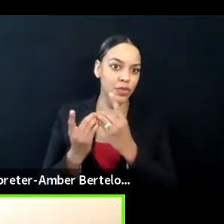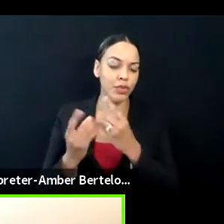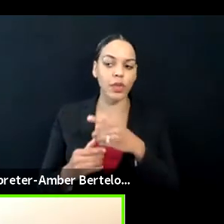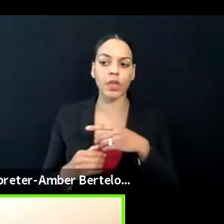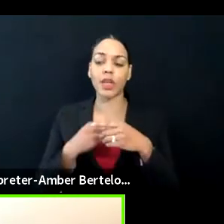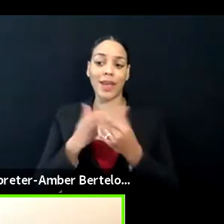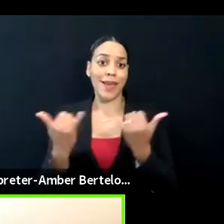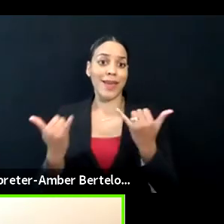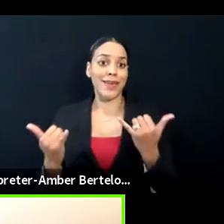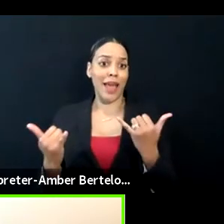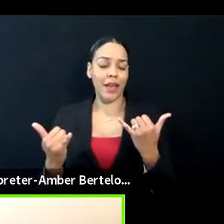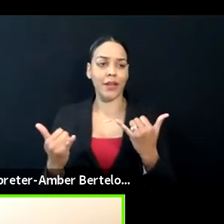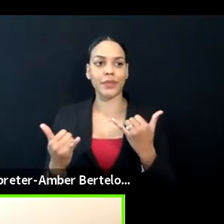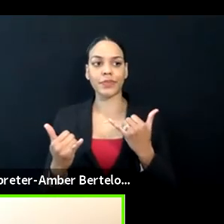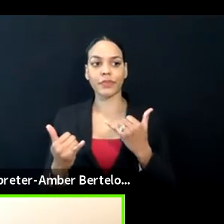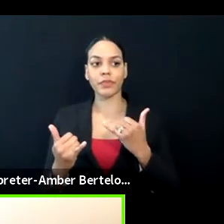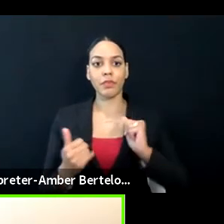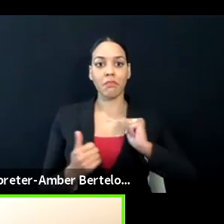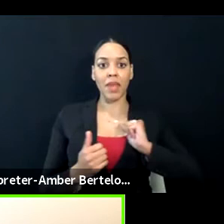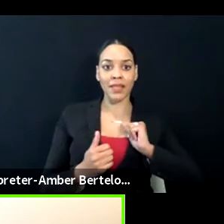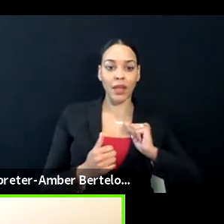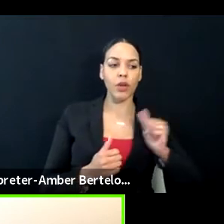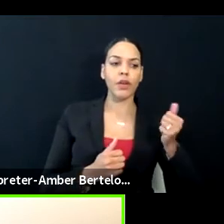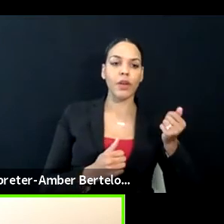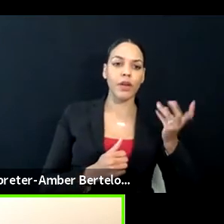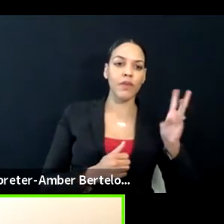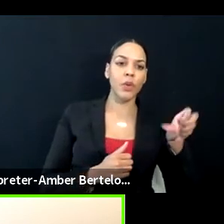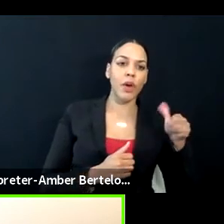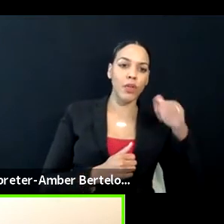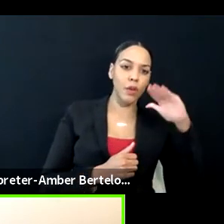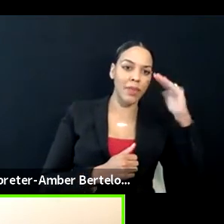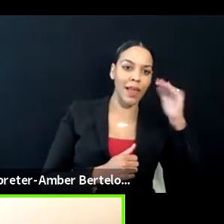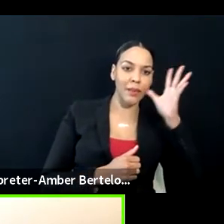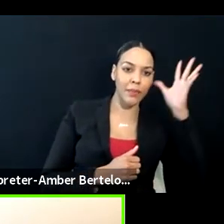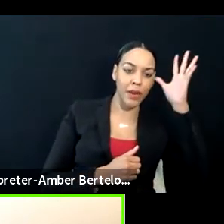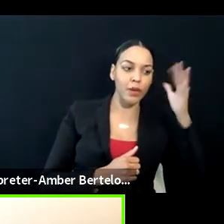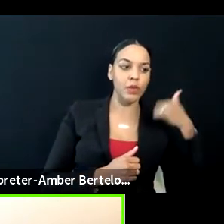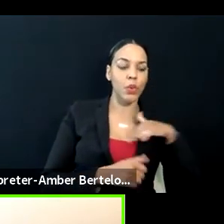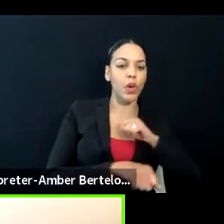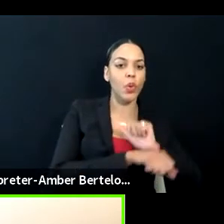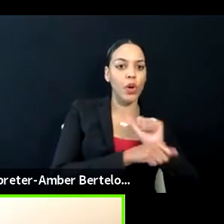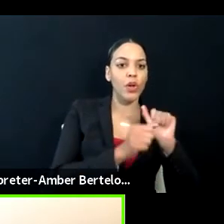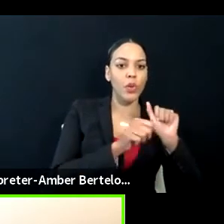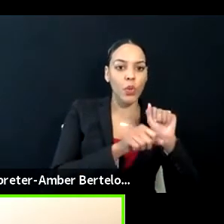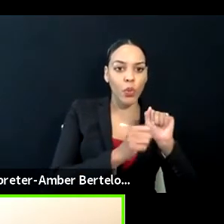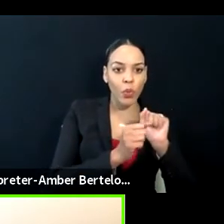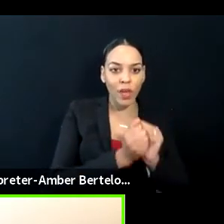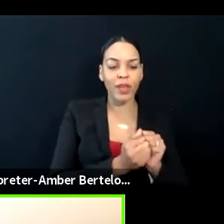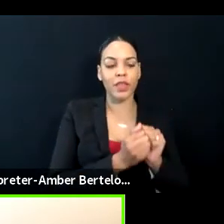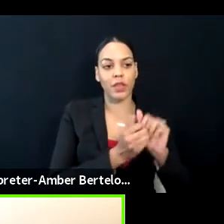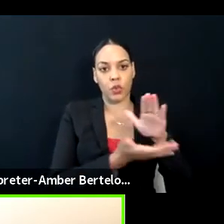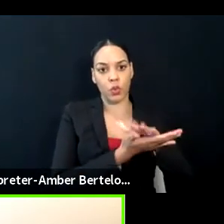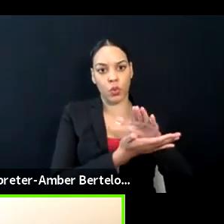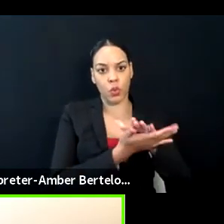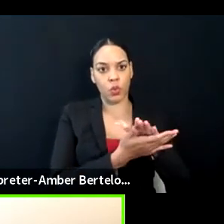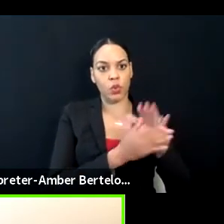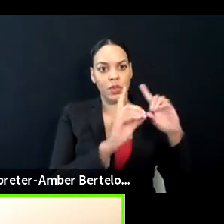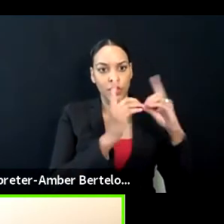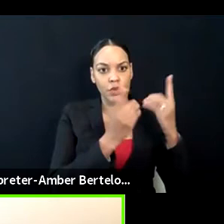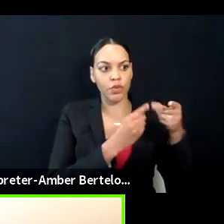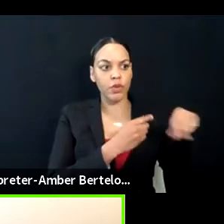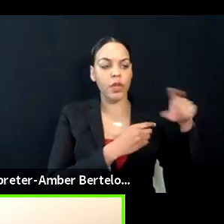me and a couple of other Black parents, we're actually working with the school district in order to